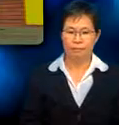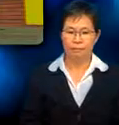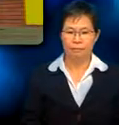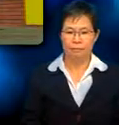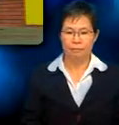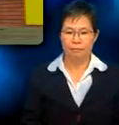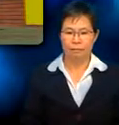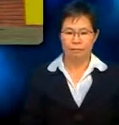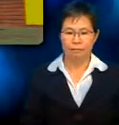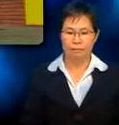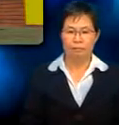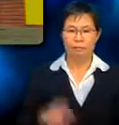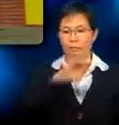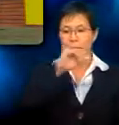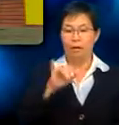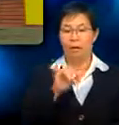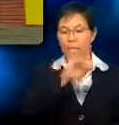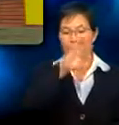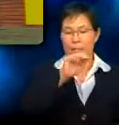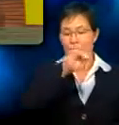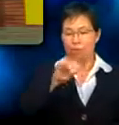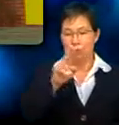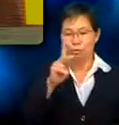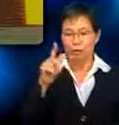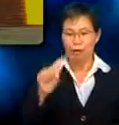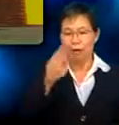Bajuka, majuka, mabubu!